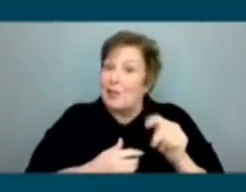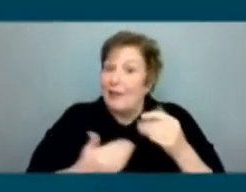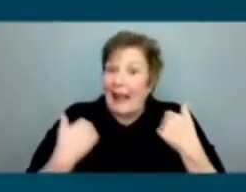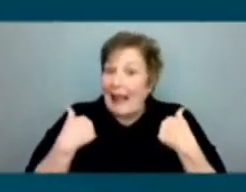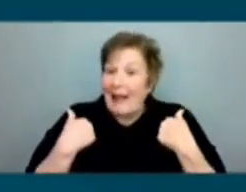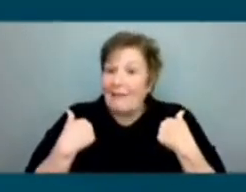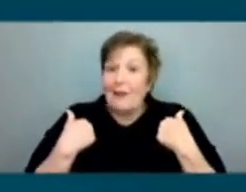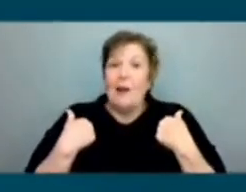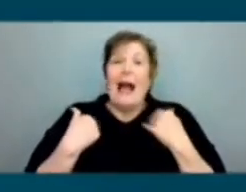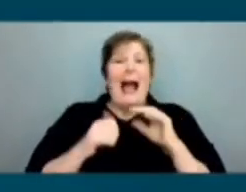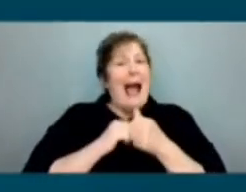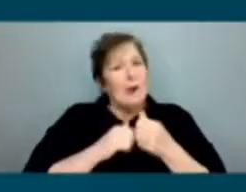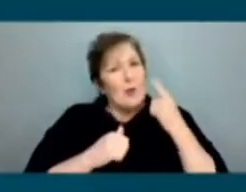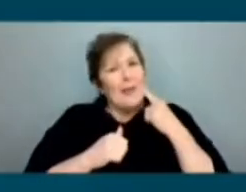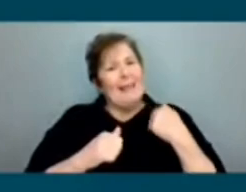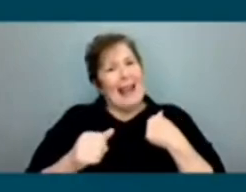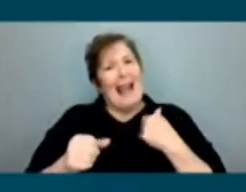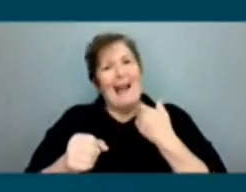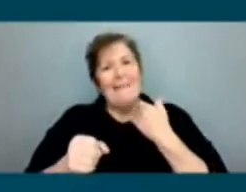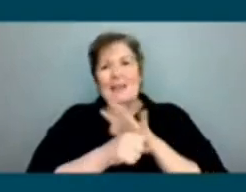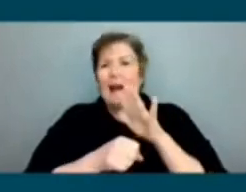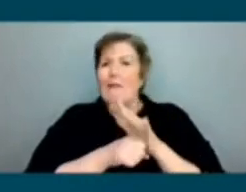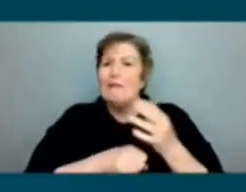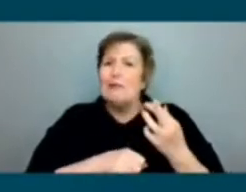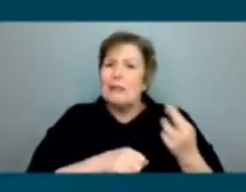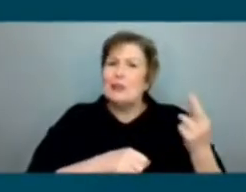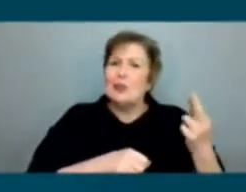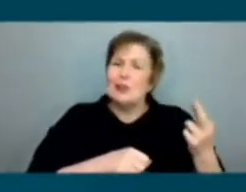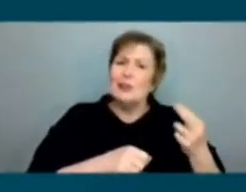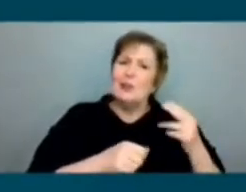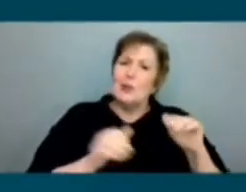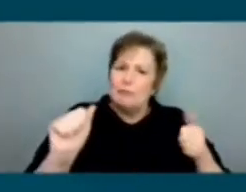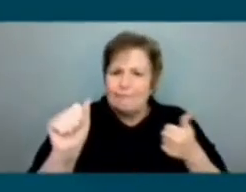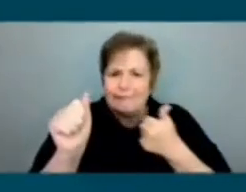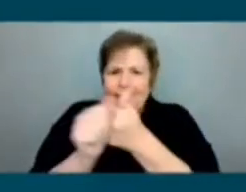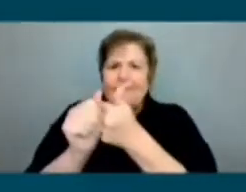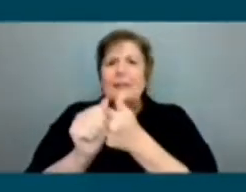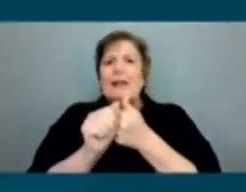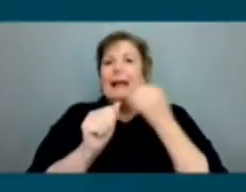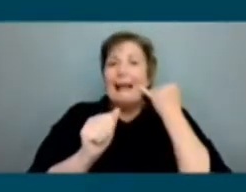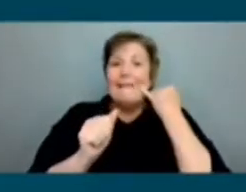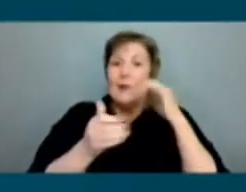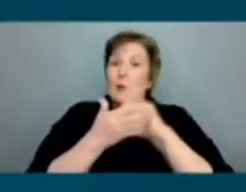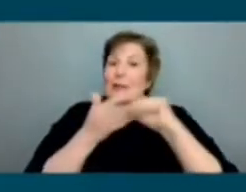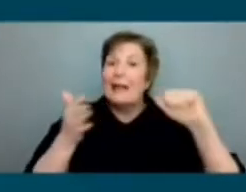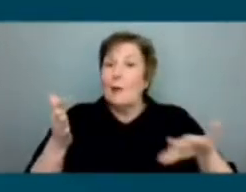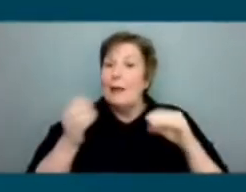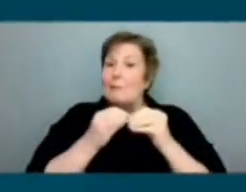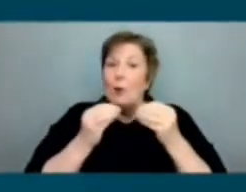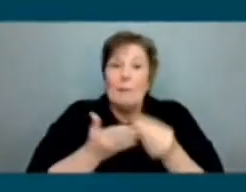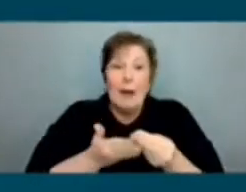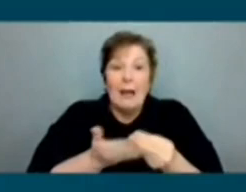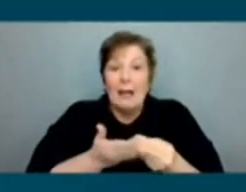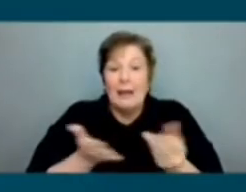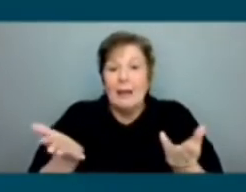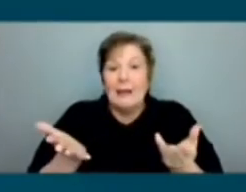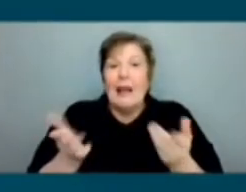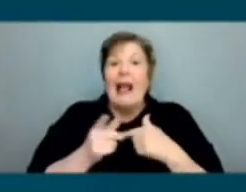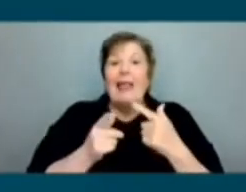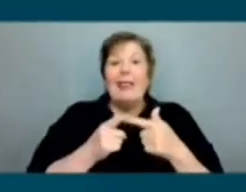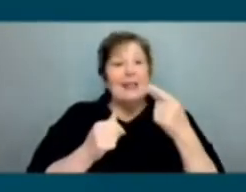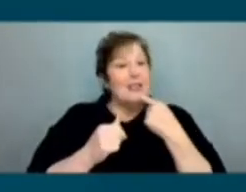that they have the necessary resources to close the achievement gap if you take away more resources?" And she went on to